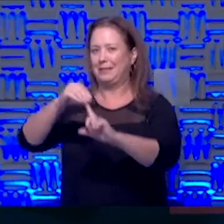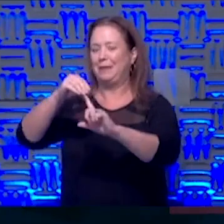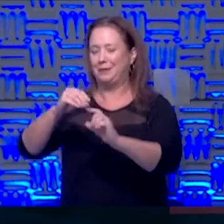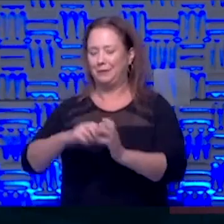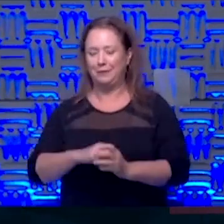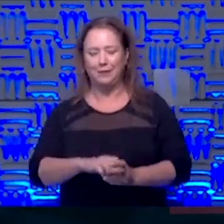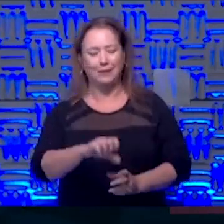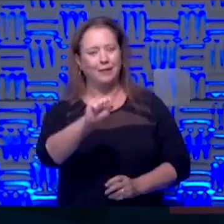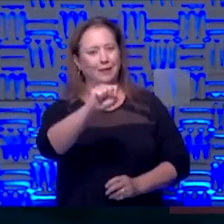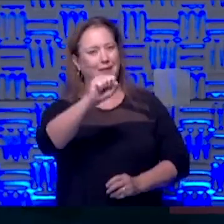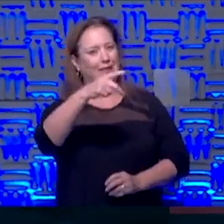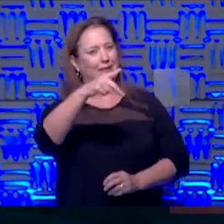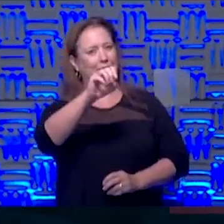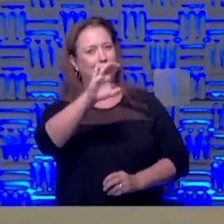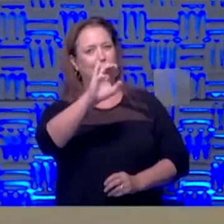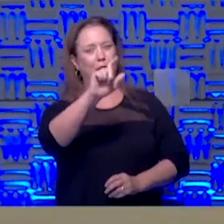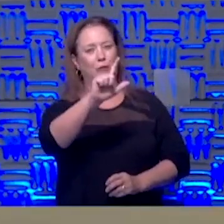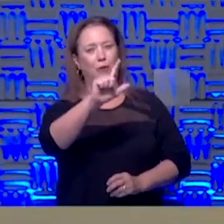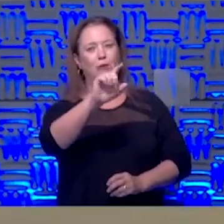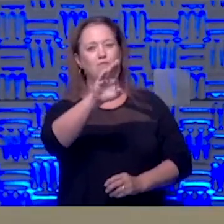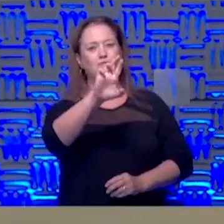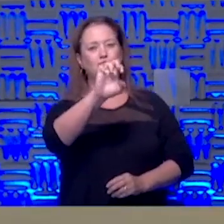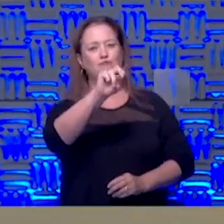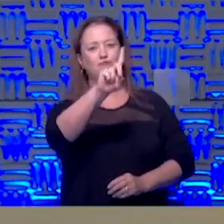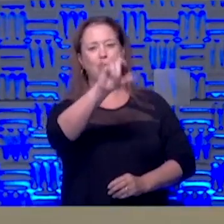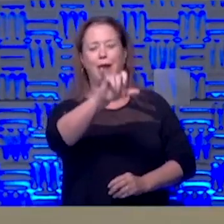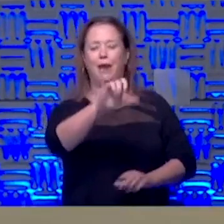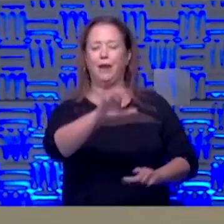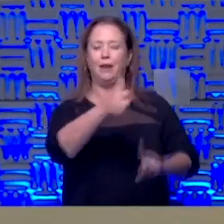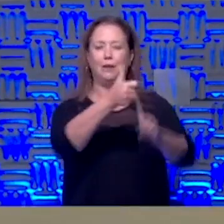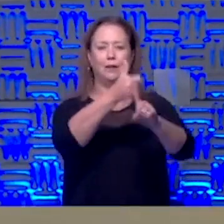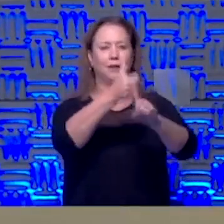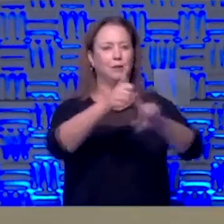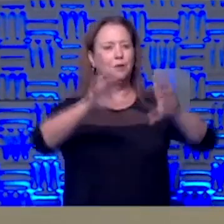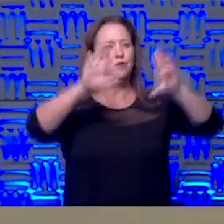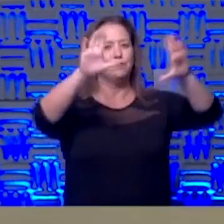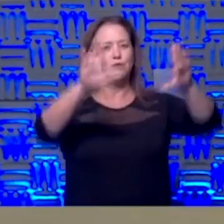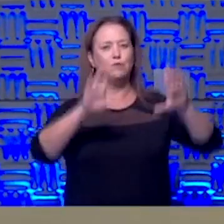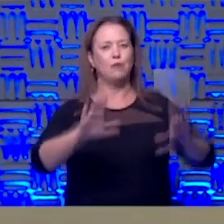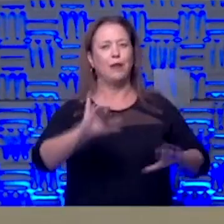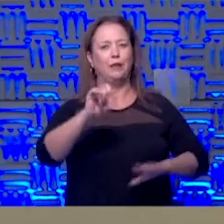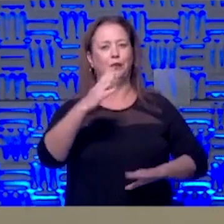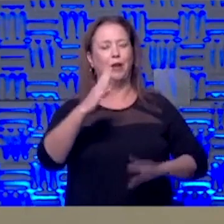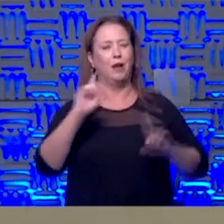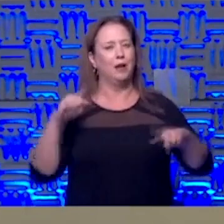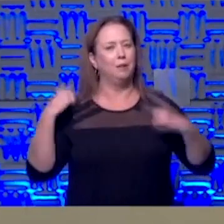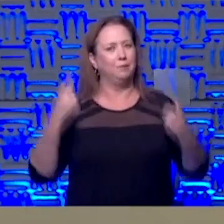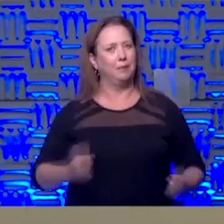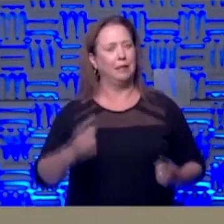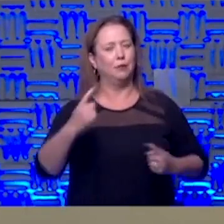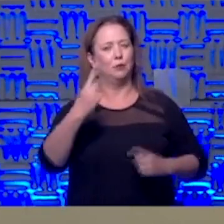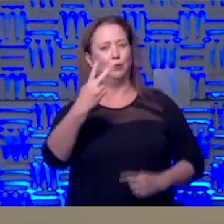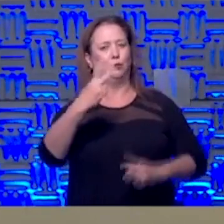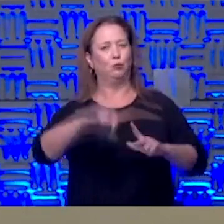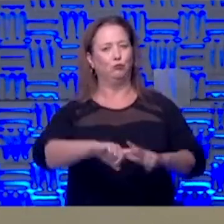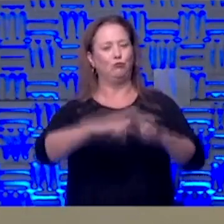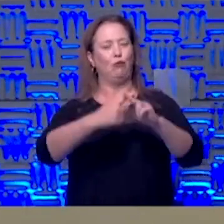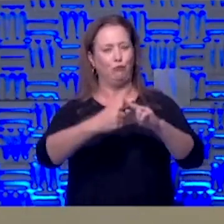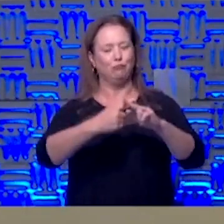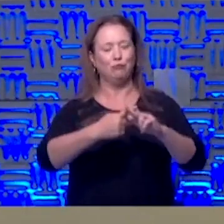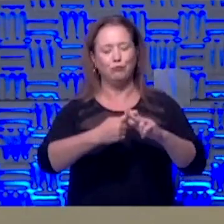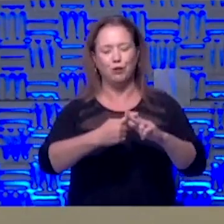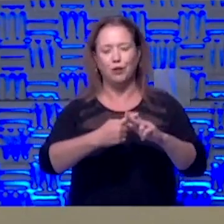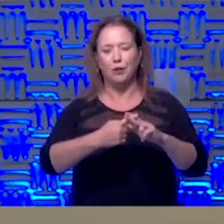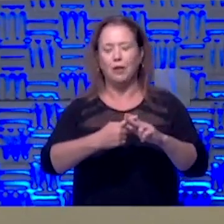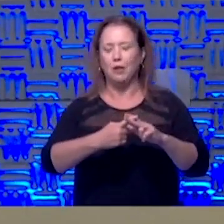He's the truth. Brady has done a remarkable job the last two starts. We have